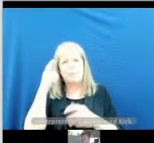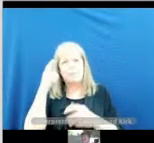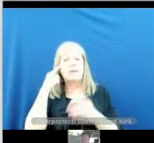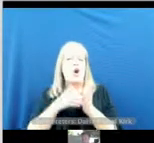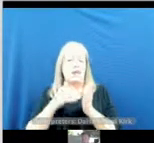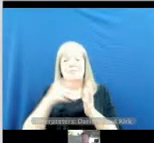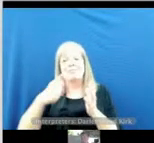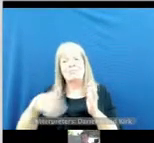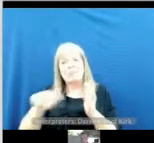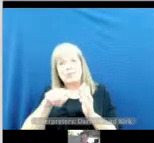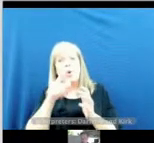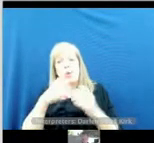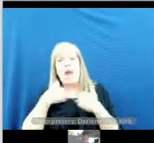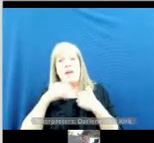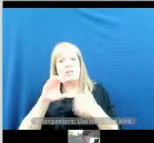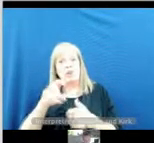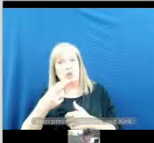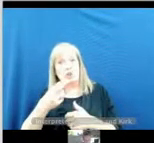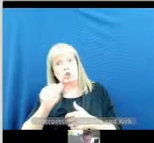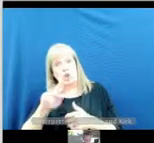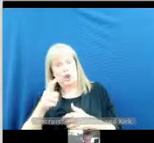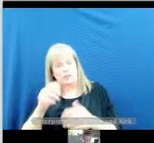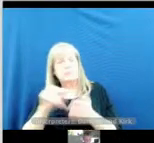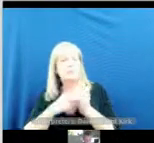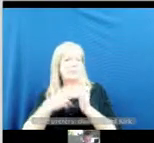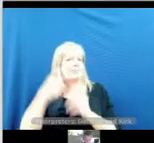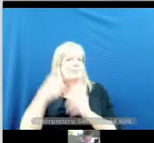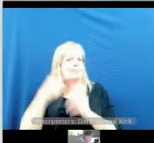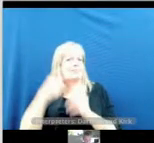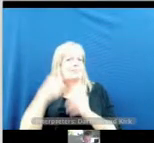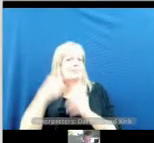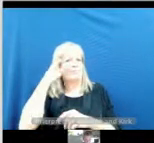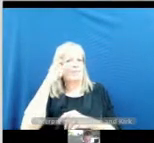cognitively impacted in some way.